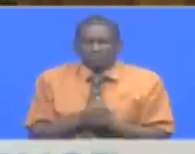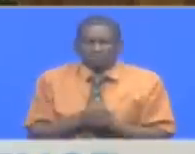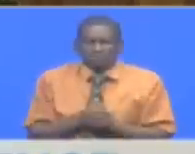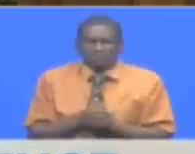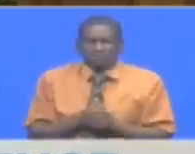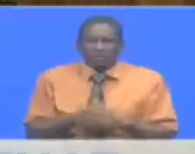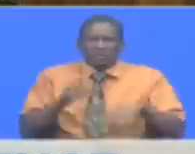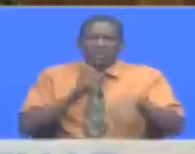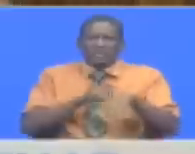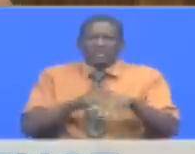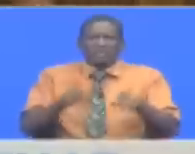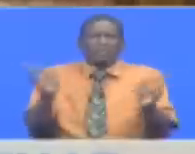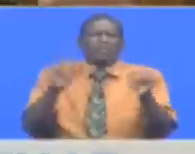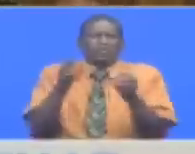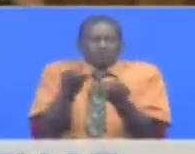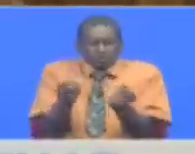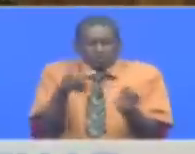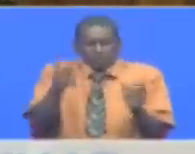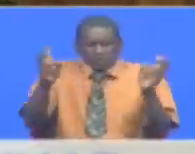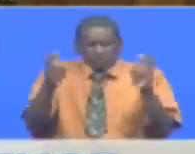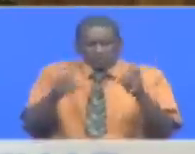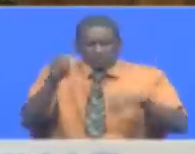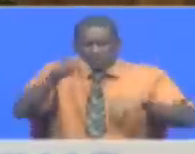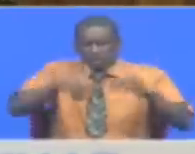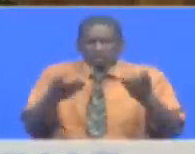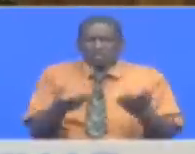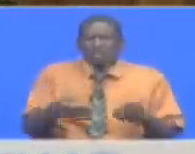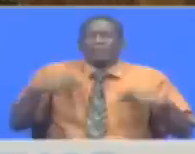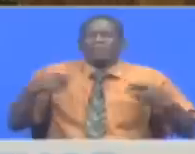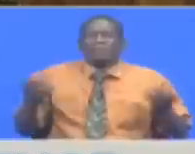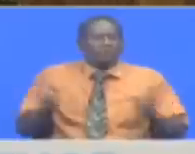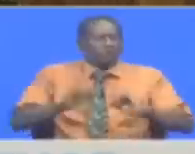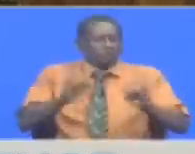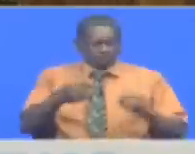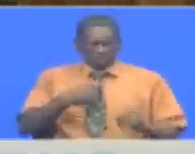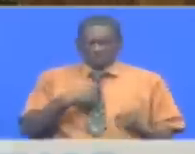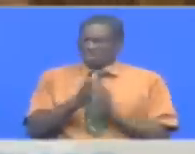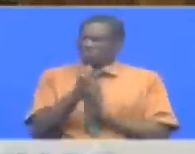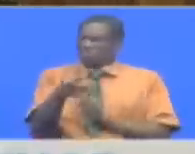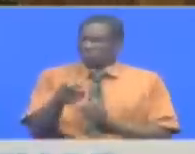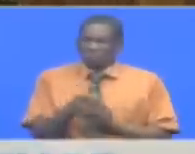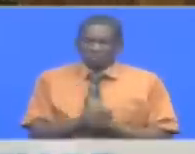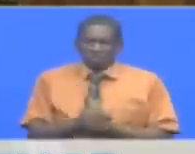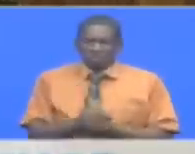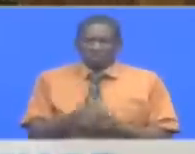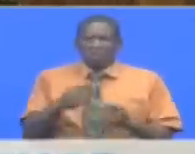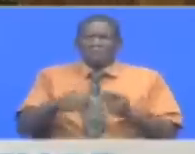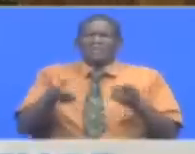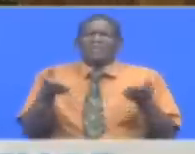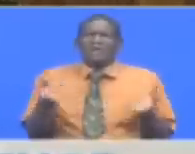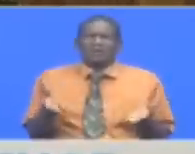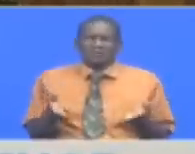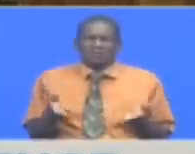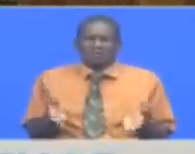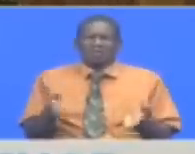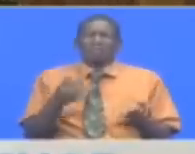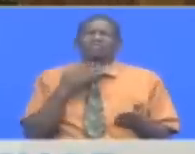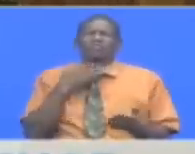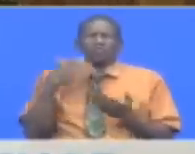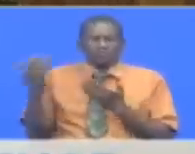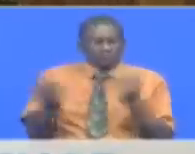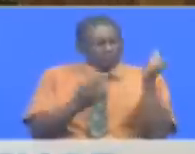when we don't deal with these issues of inequity? It is the people, not the elite. But somehow now, you will now want to blame